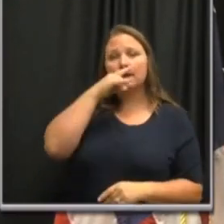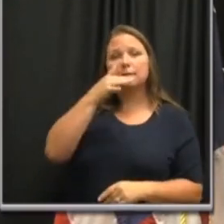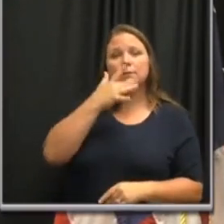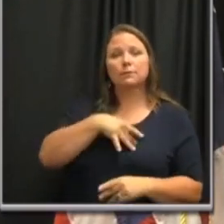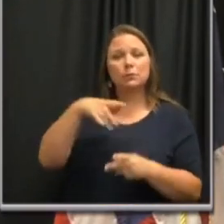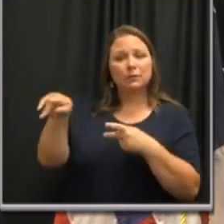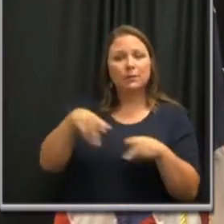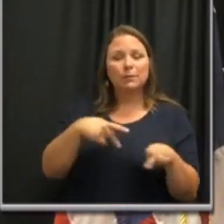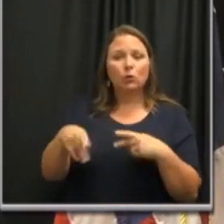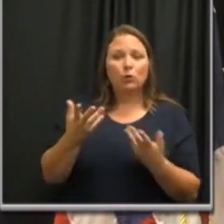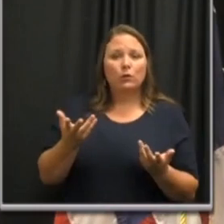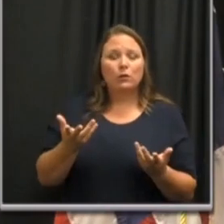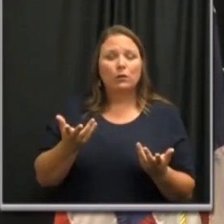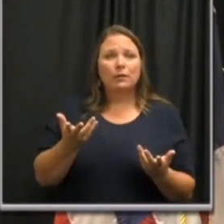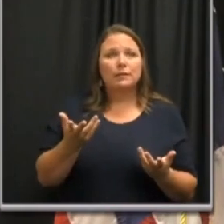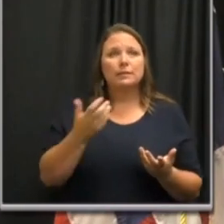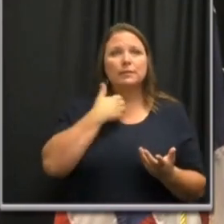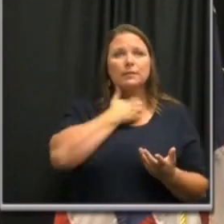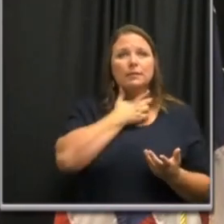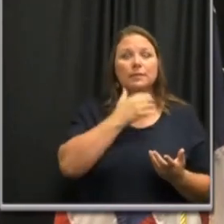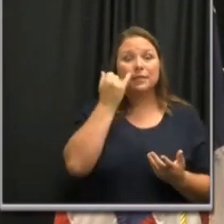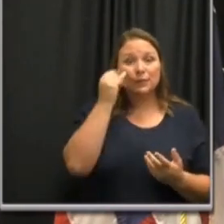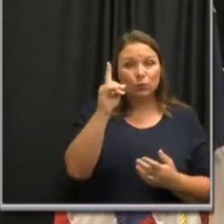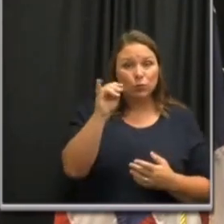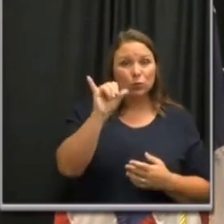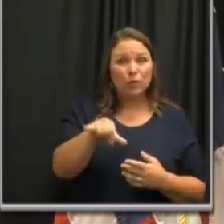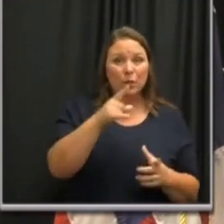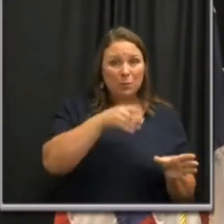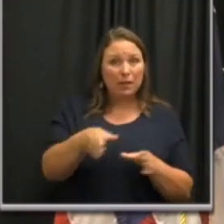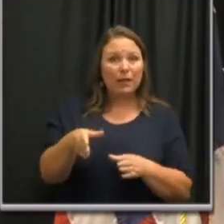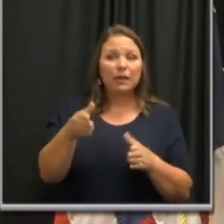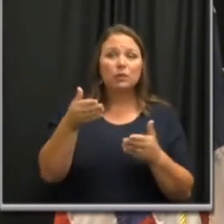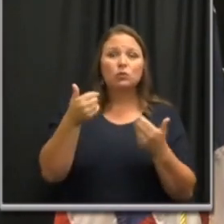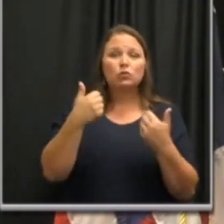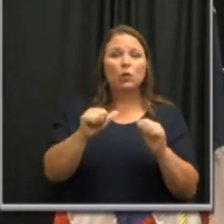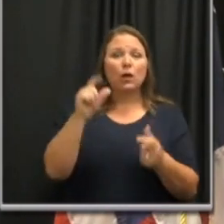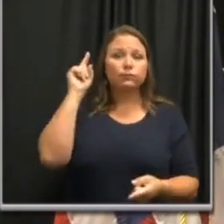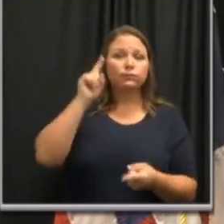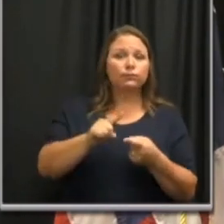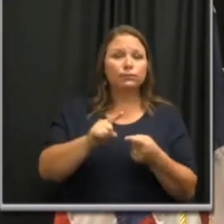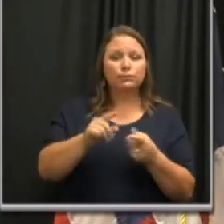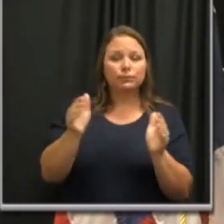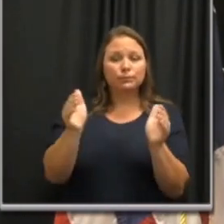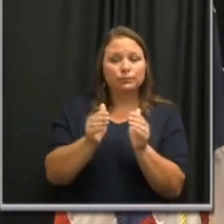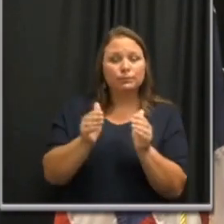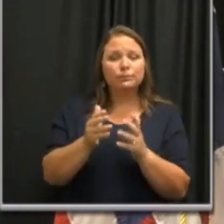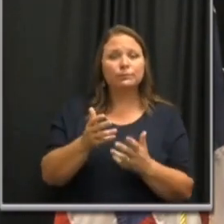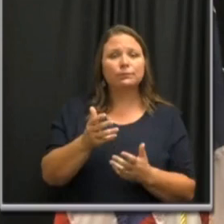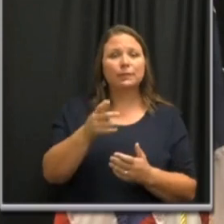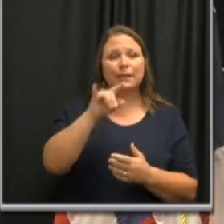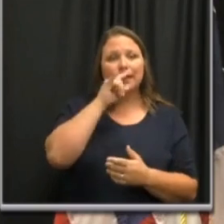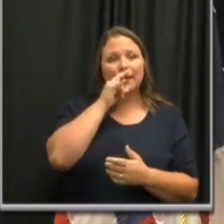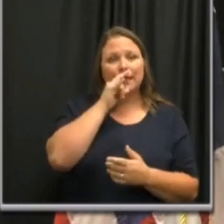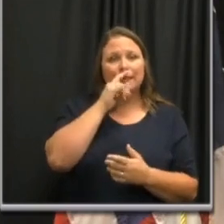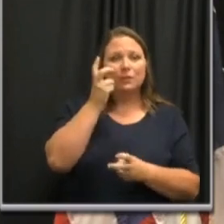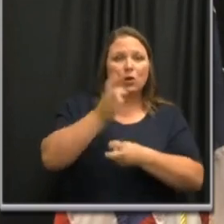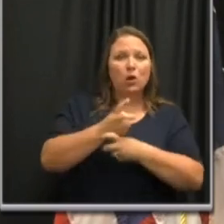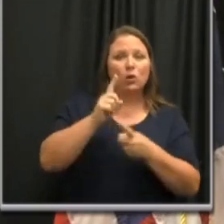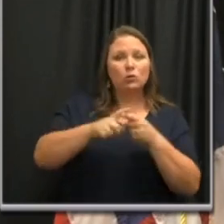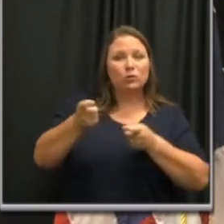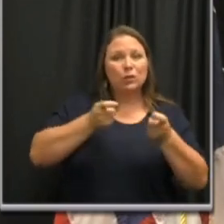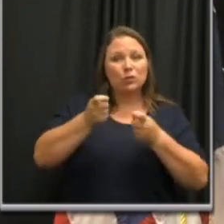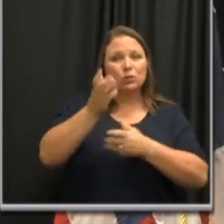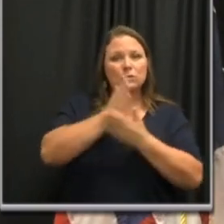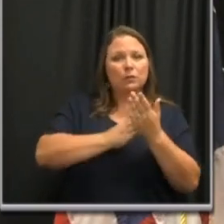parties, if you're gonna do it, try to do it in a smaller setting. Kids obviously are less, it's harder to control some of